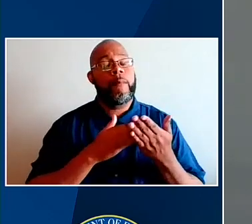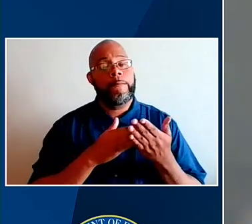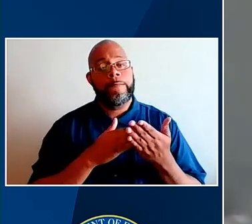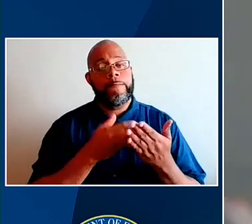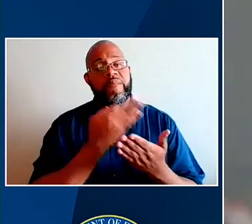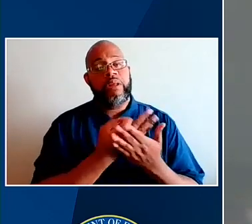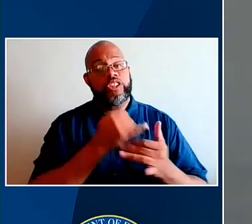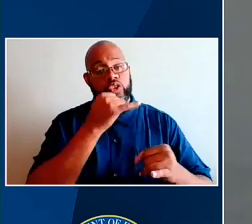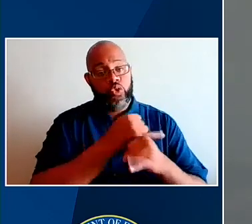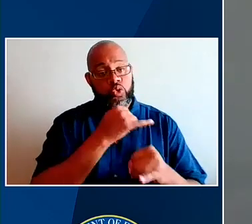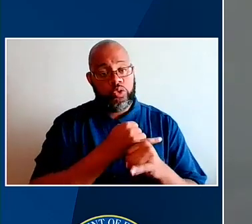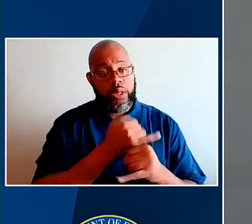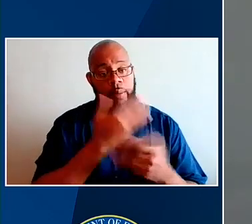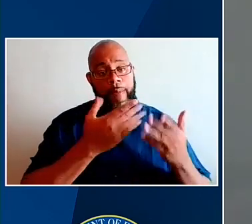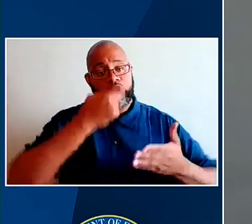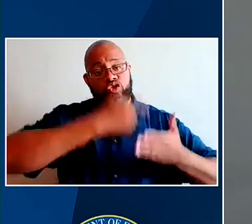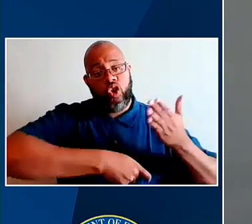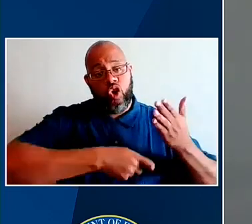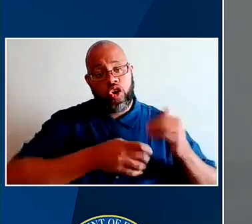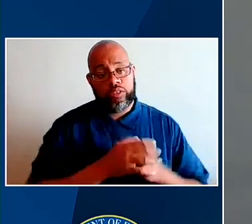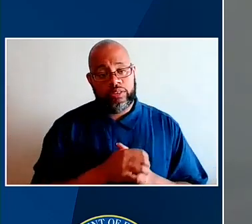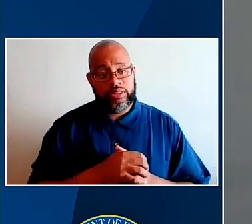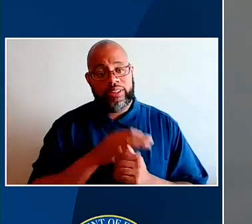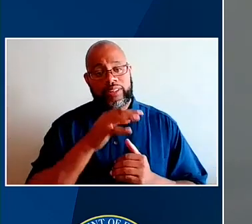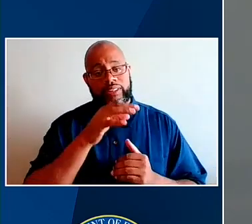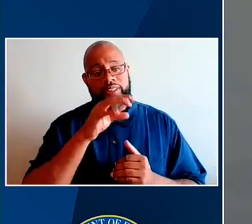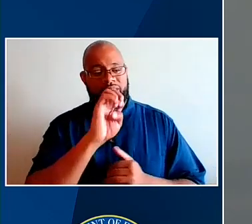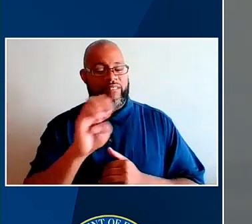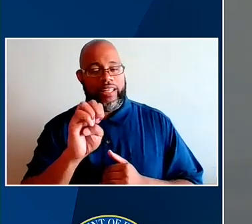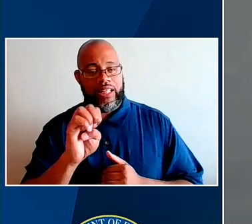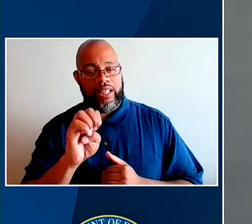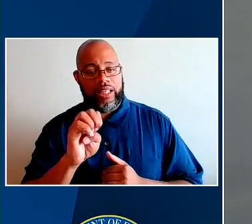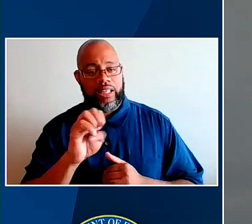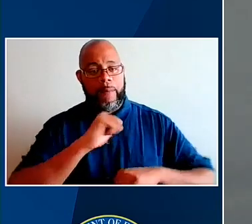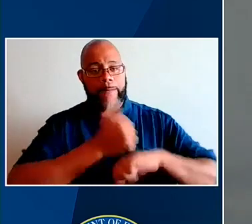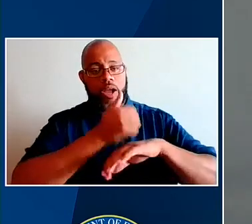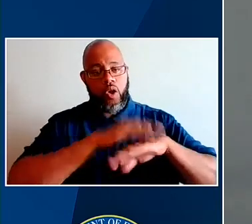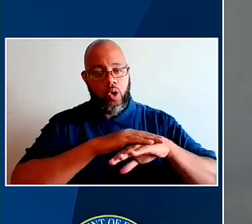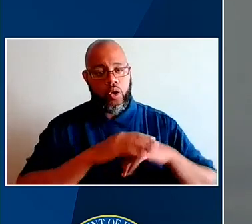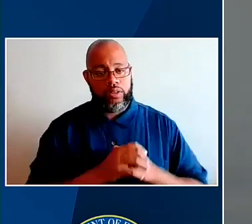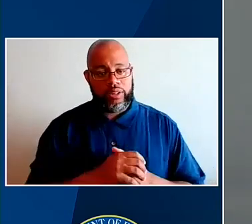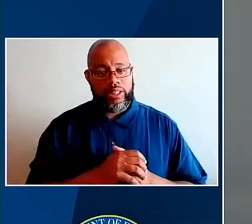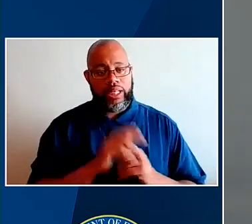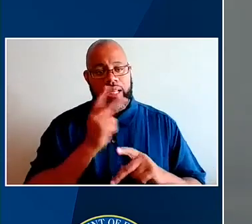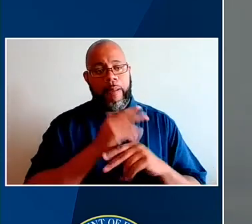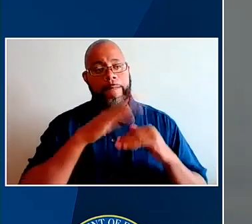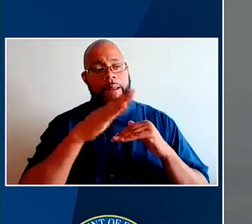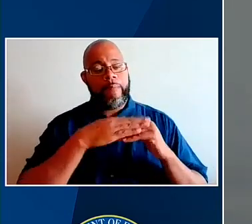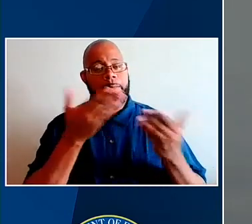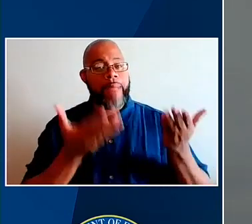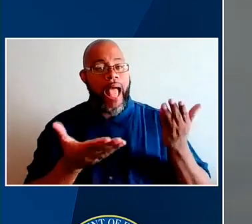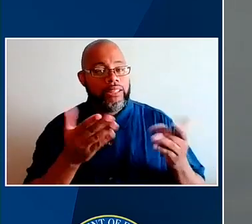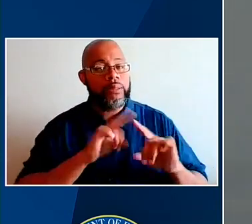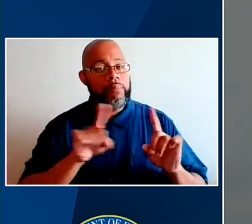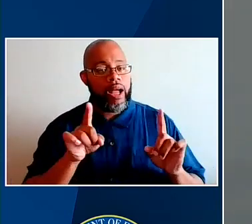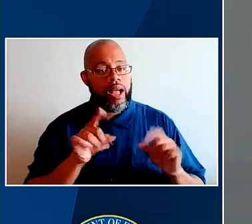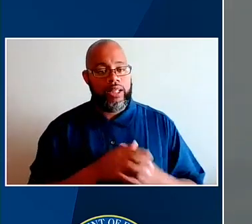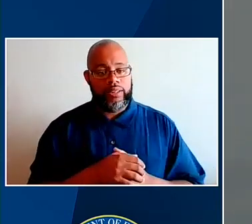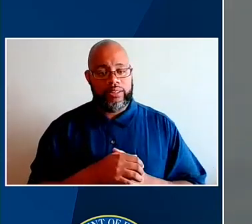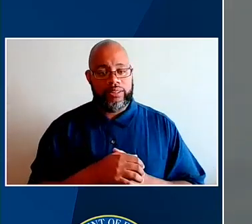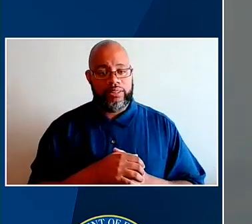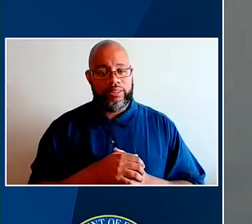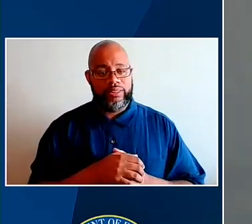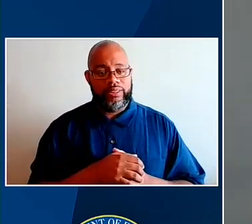financial institutions might charge fees based on keeping a minimum balance, but they might